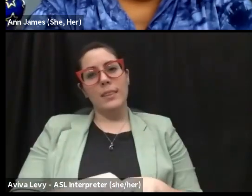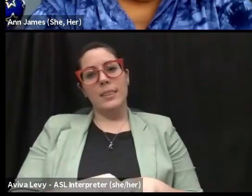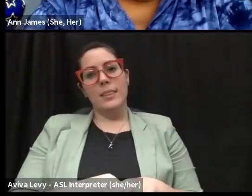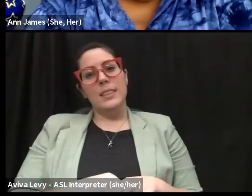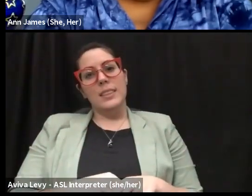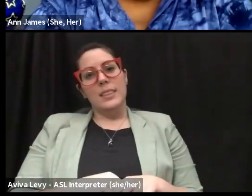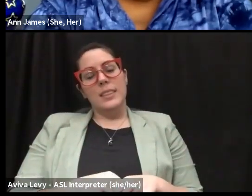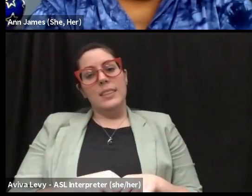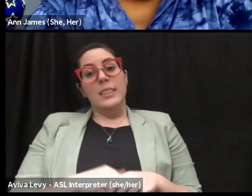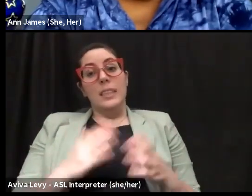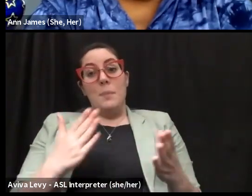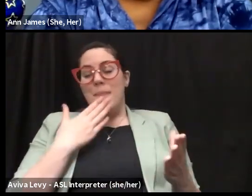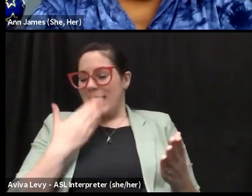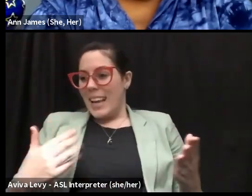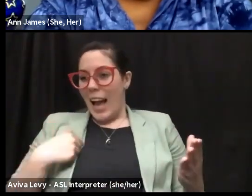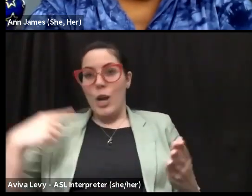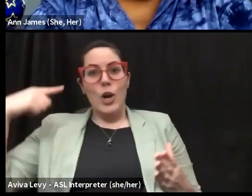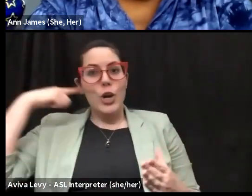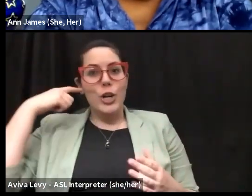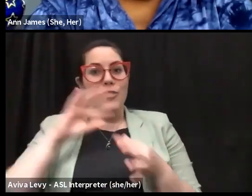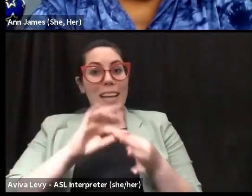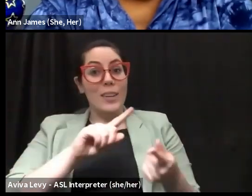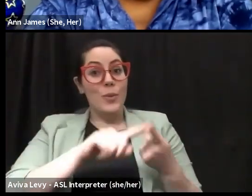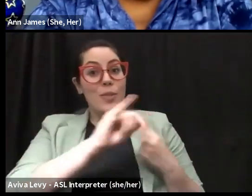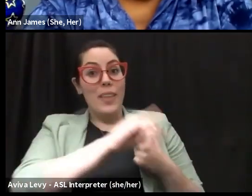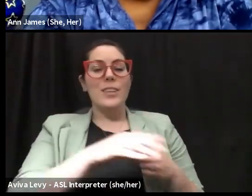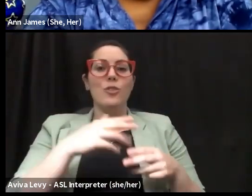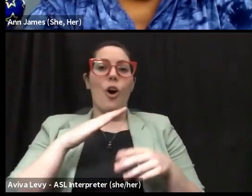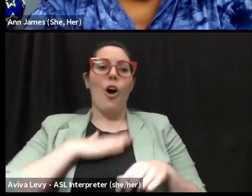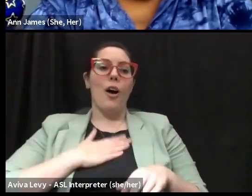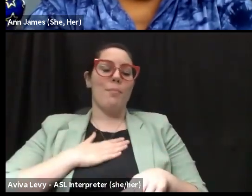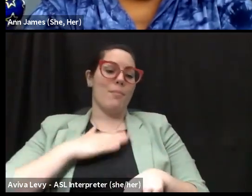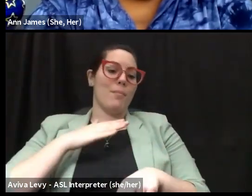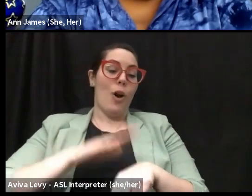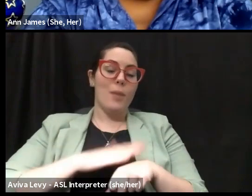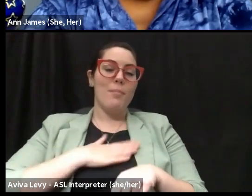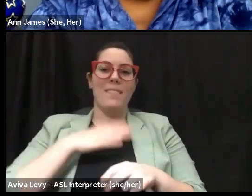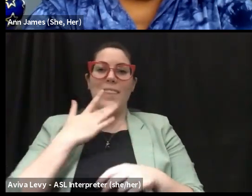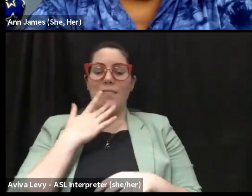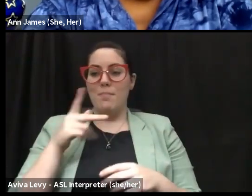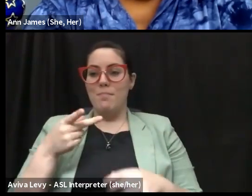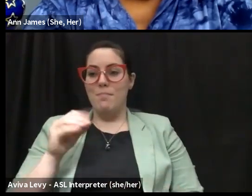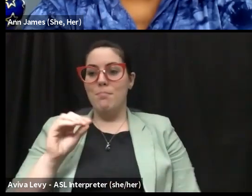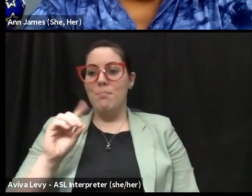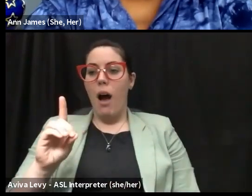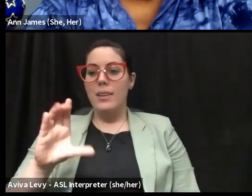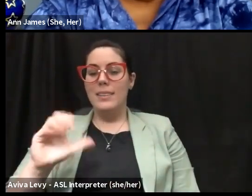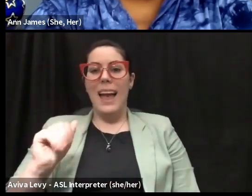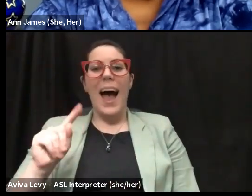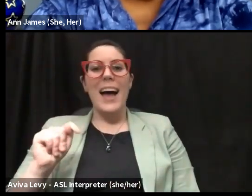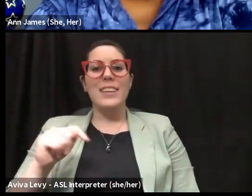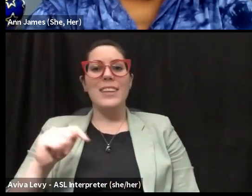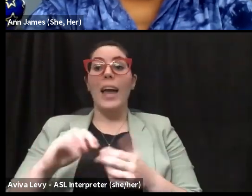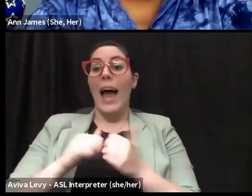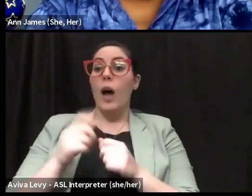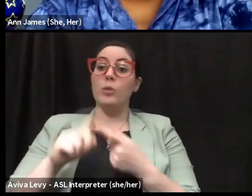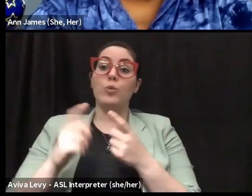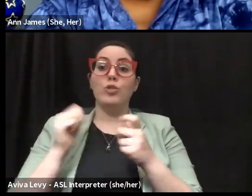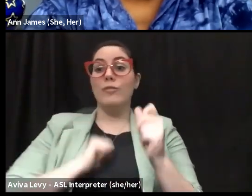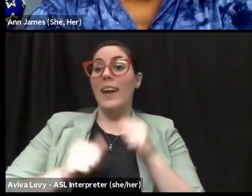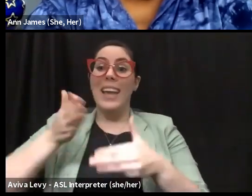One of the best things I've ever heard about this is on one of my favorite podcasts. It's called How to Survive the End of the World, with two sisters who